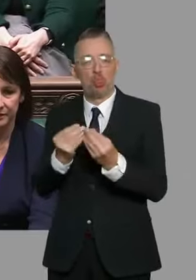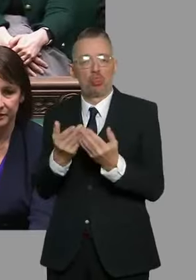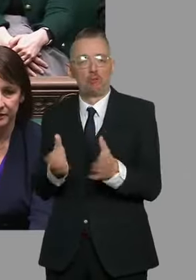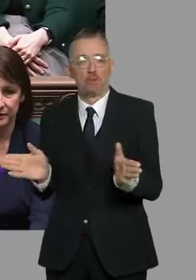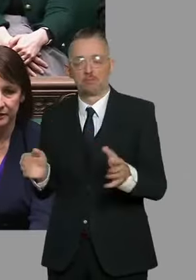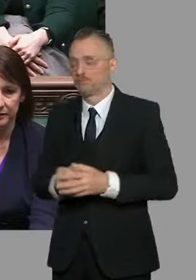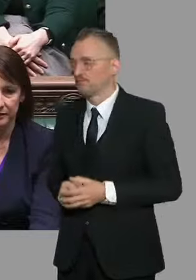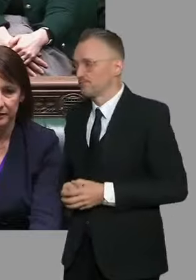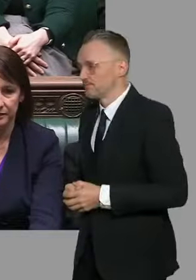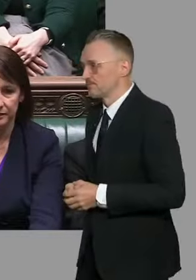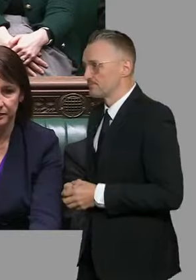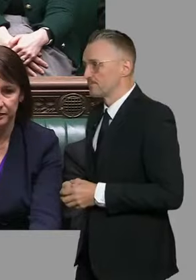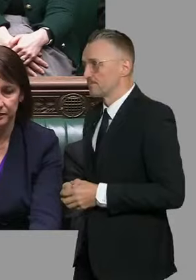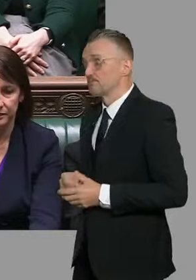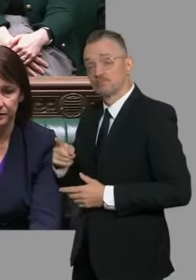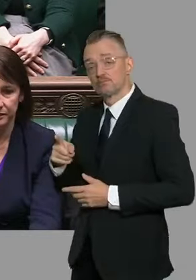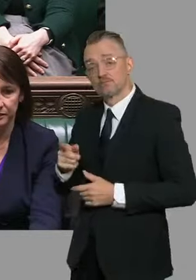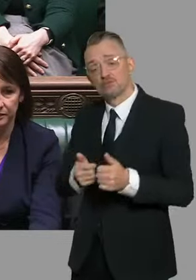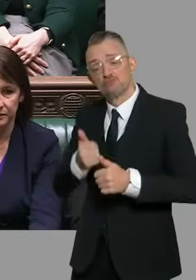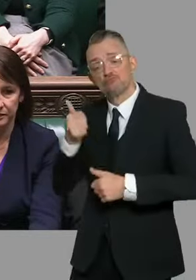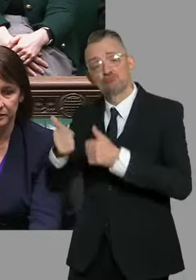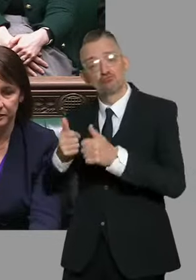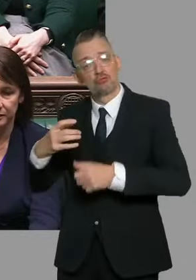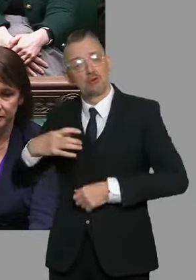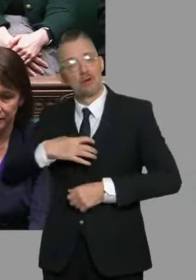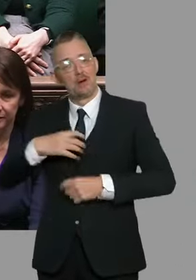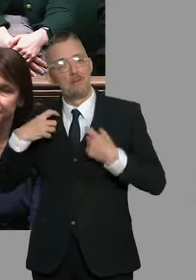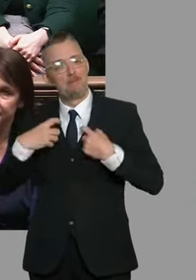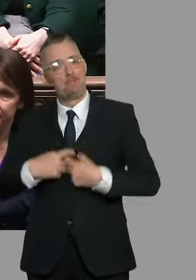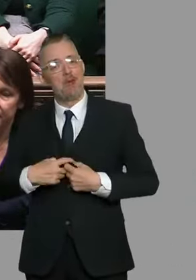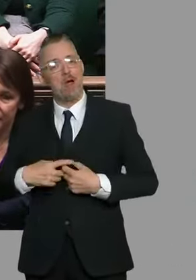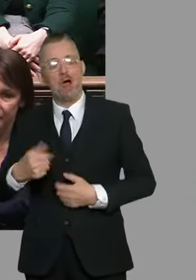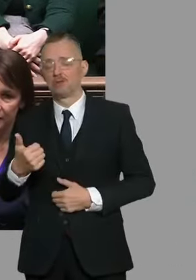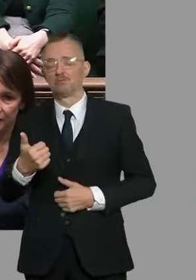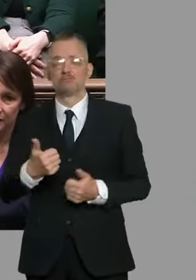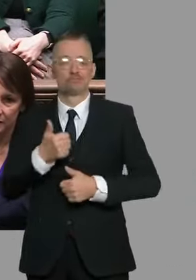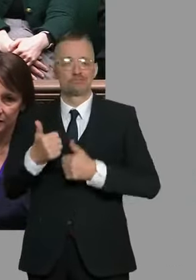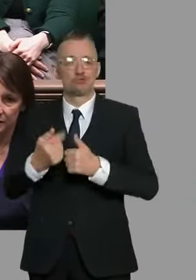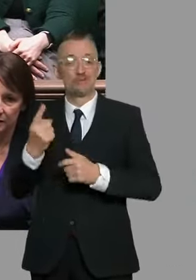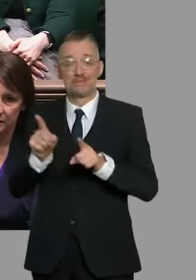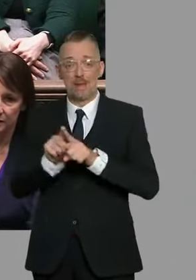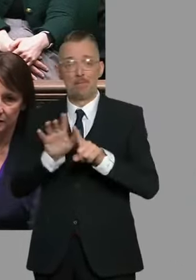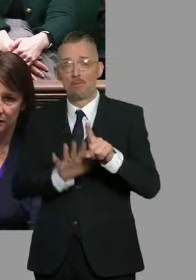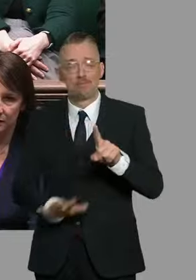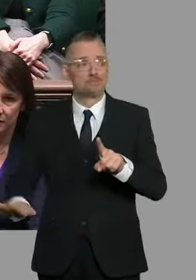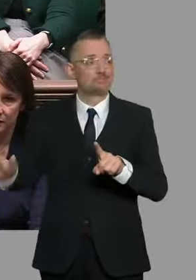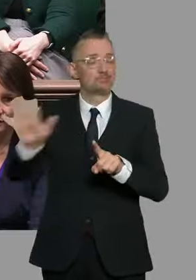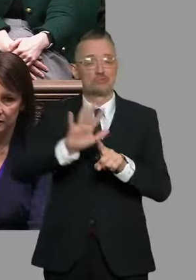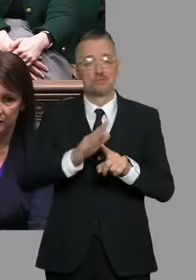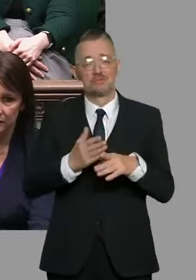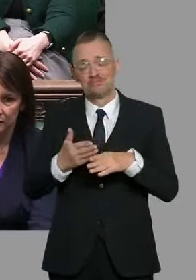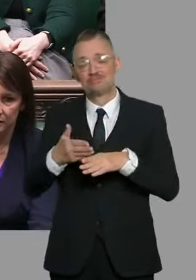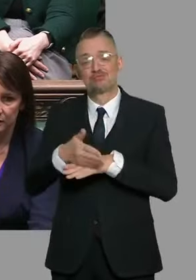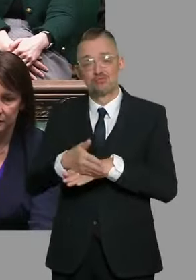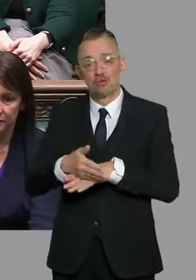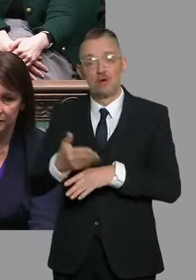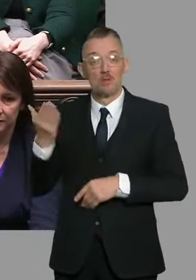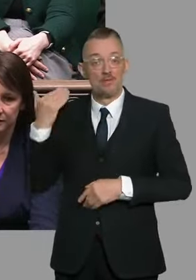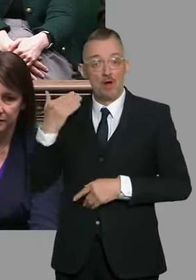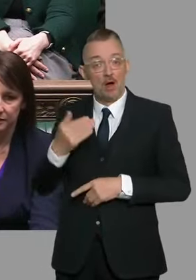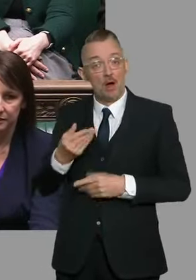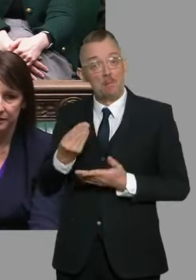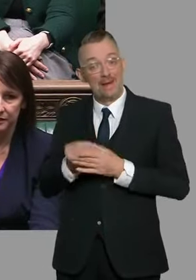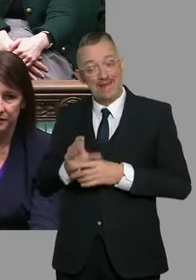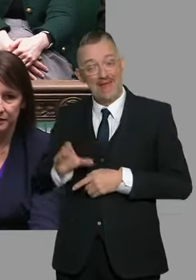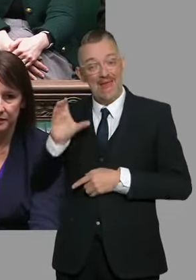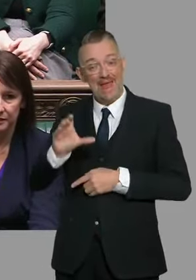representatives across the country who do a fantastic job, even when funding was cut to the bone under the last 14 years of the Tory